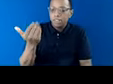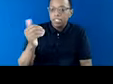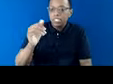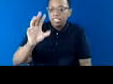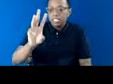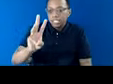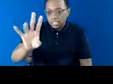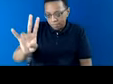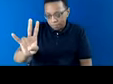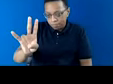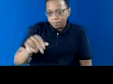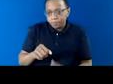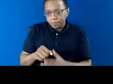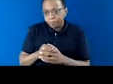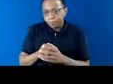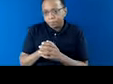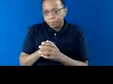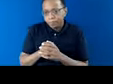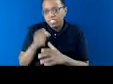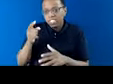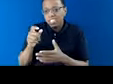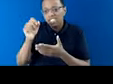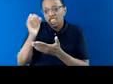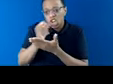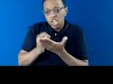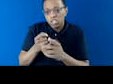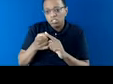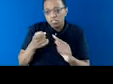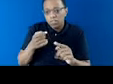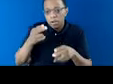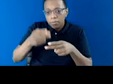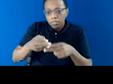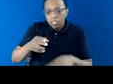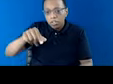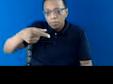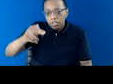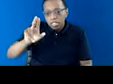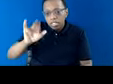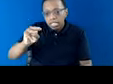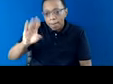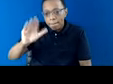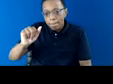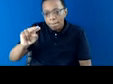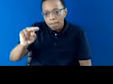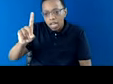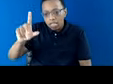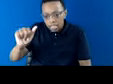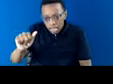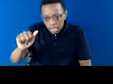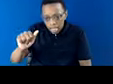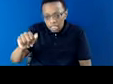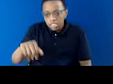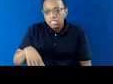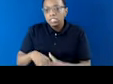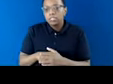This is a drawing of a person who was called Kimbanda in Central Africa, or Jinbanda. It was painted